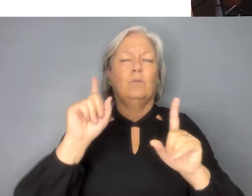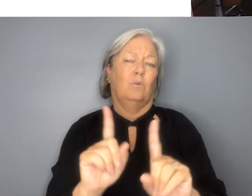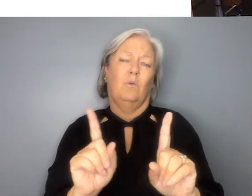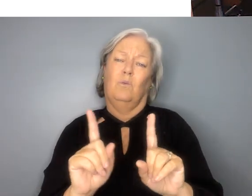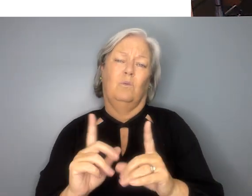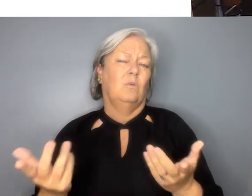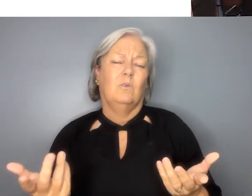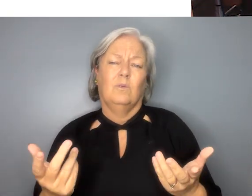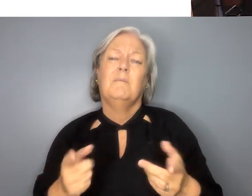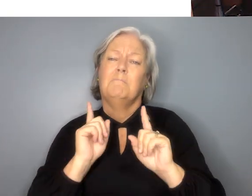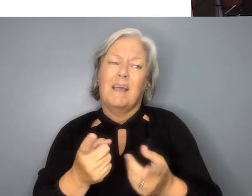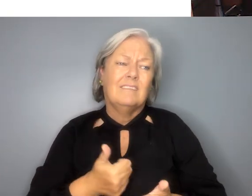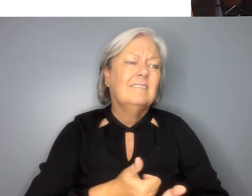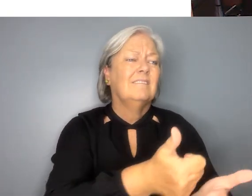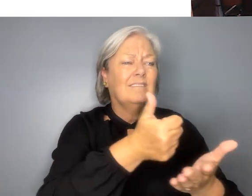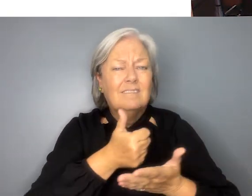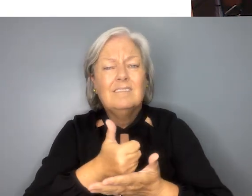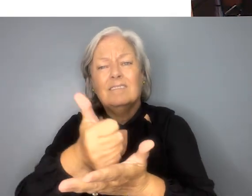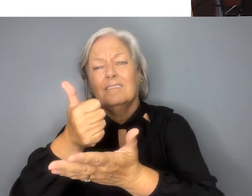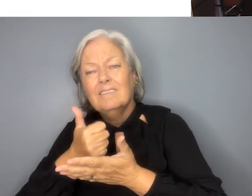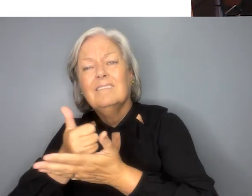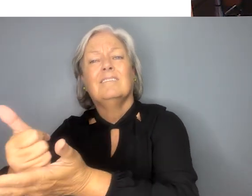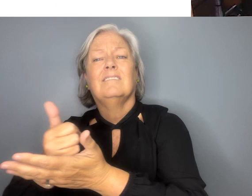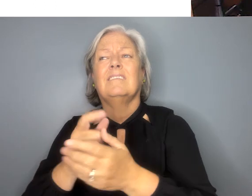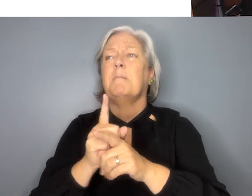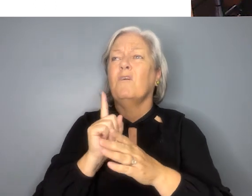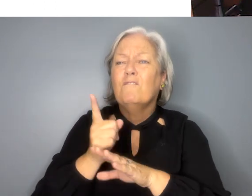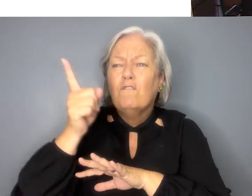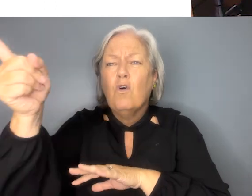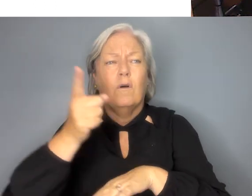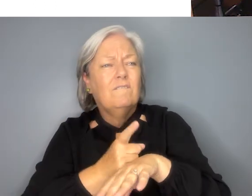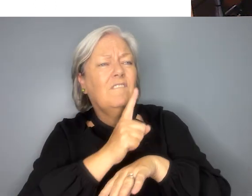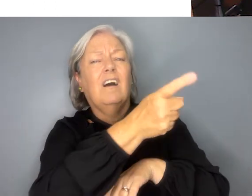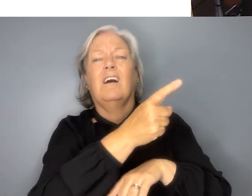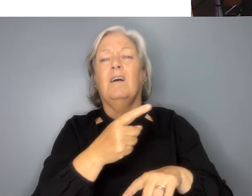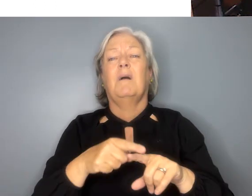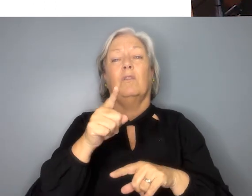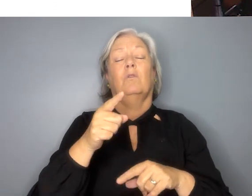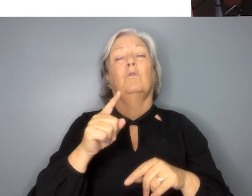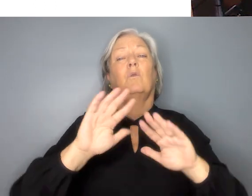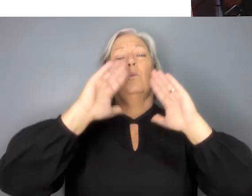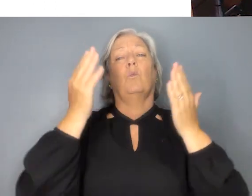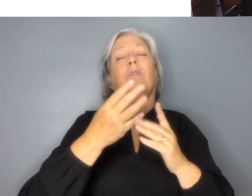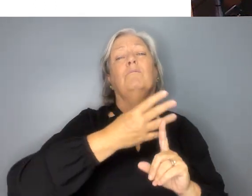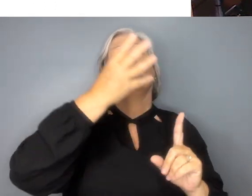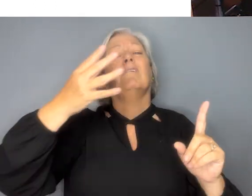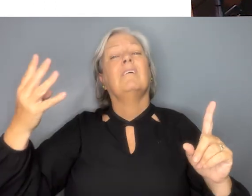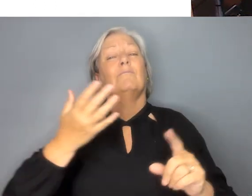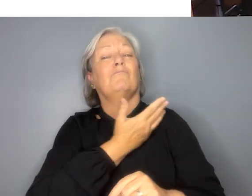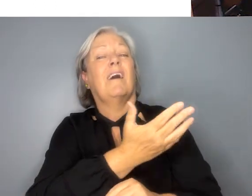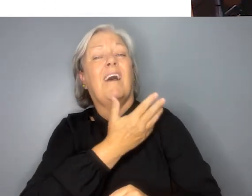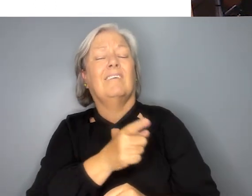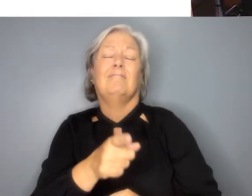need to look beyond that and start supporting our communities out in the regional areas and our individual people. Even recently with World Pride here in Sydney